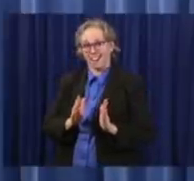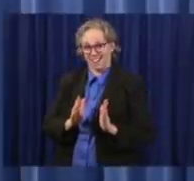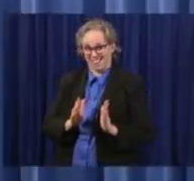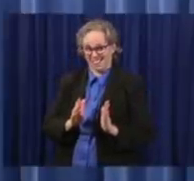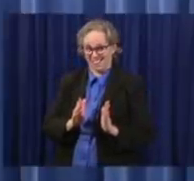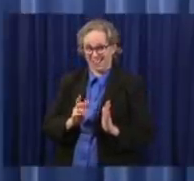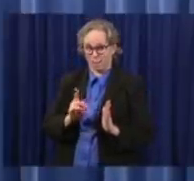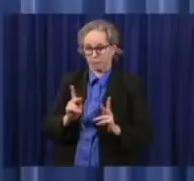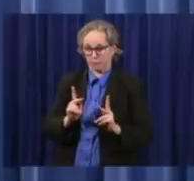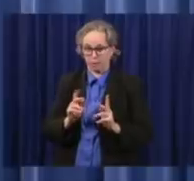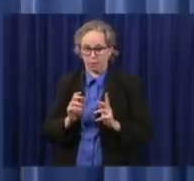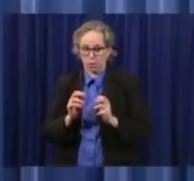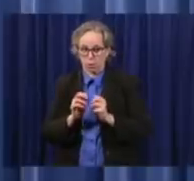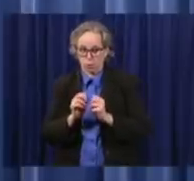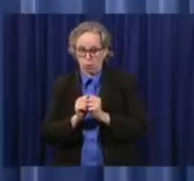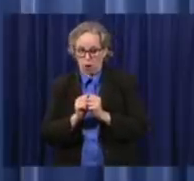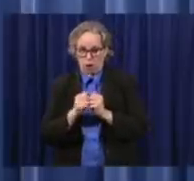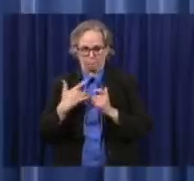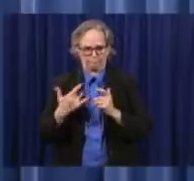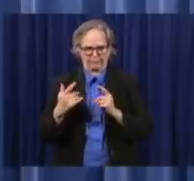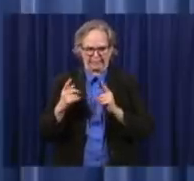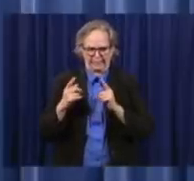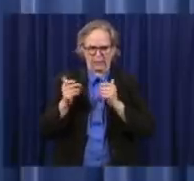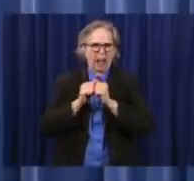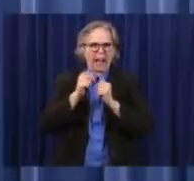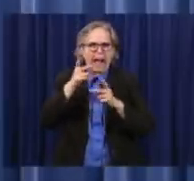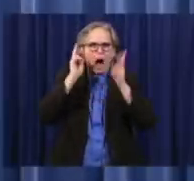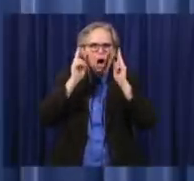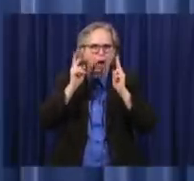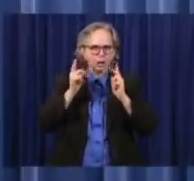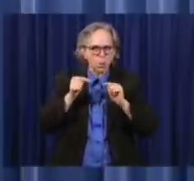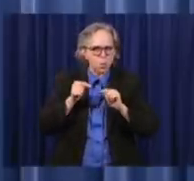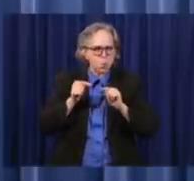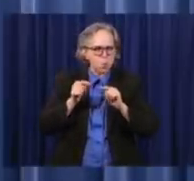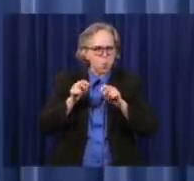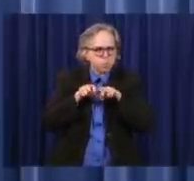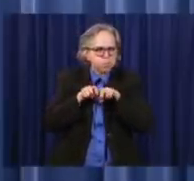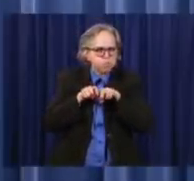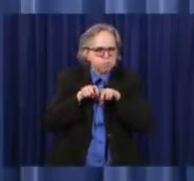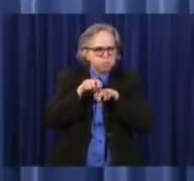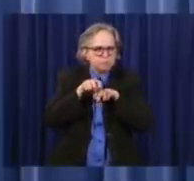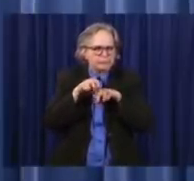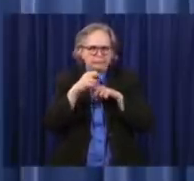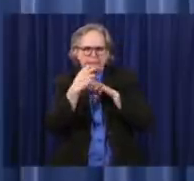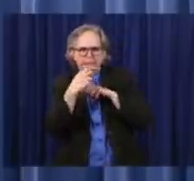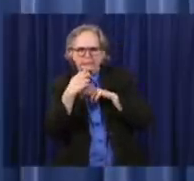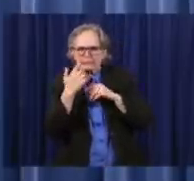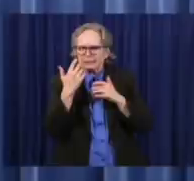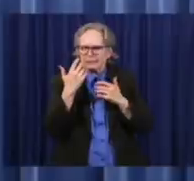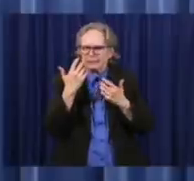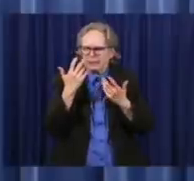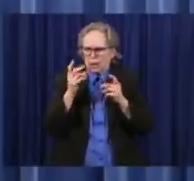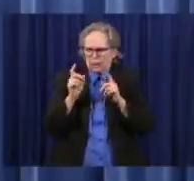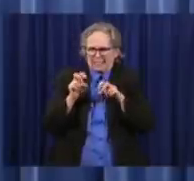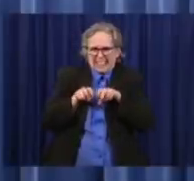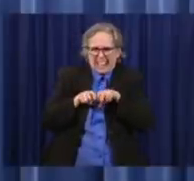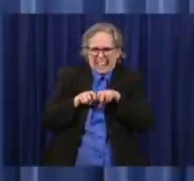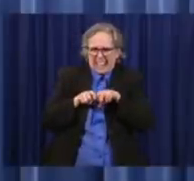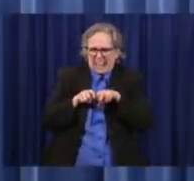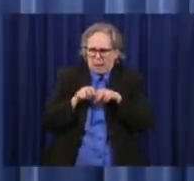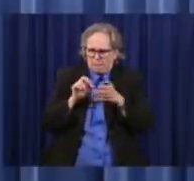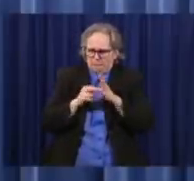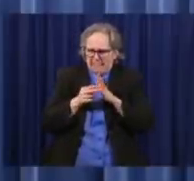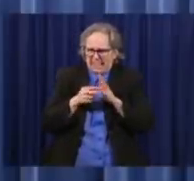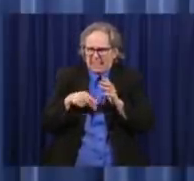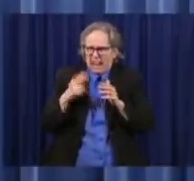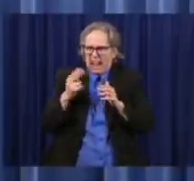closer, hair. Again, inherently, because people are working closer, you have more risk. Now, the question then is